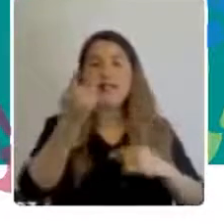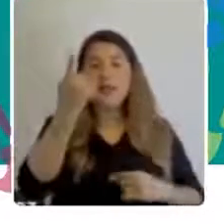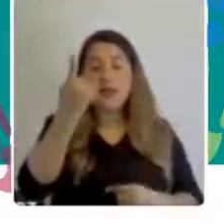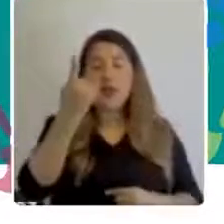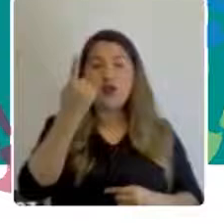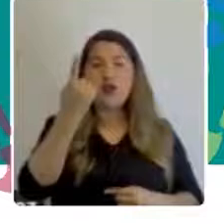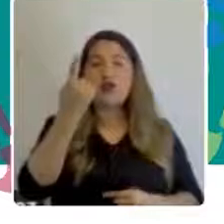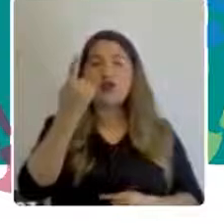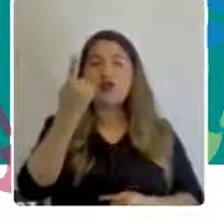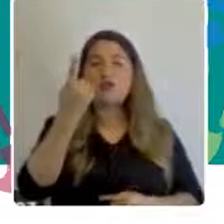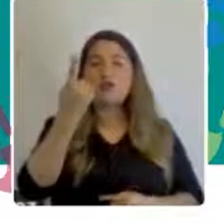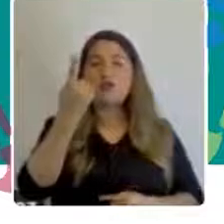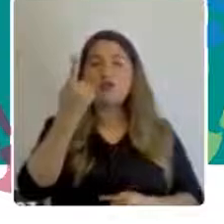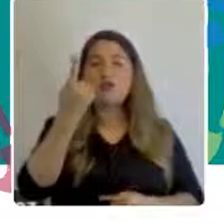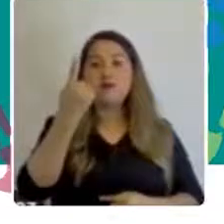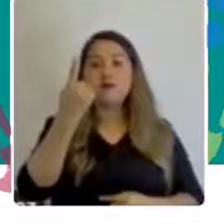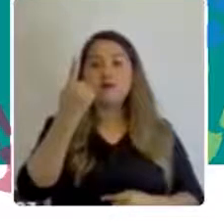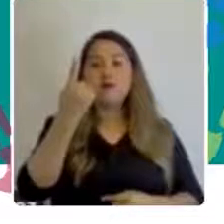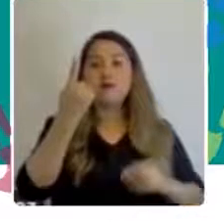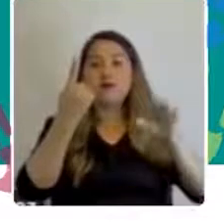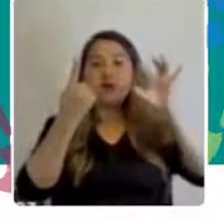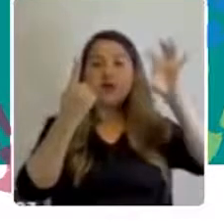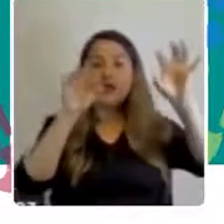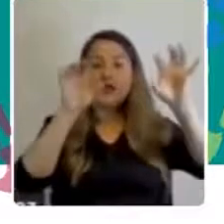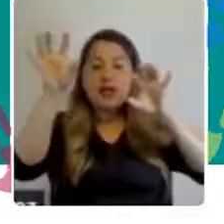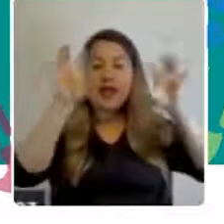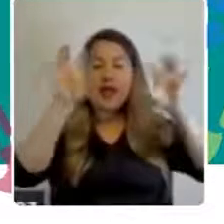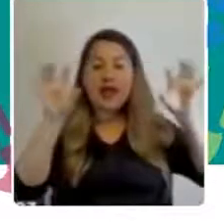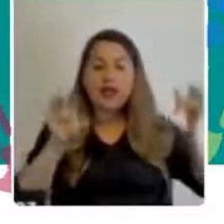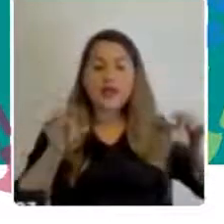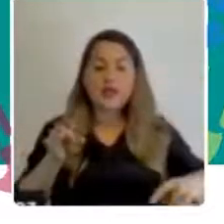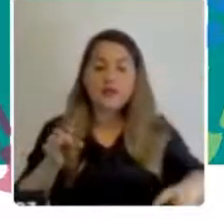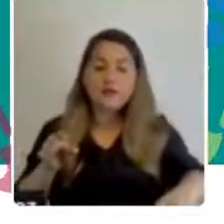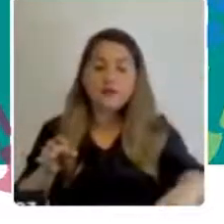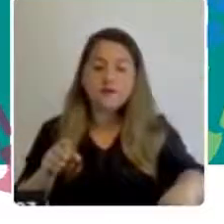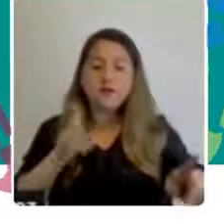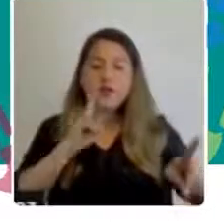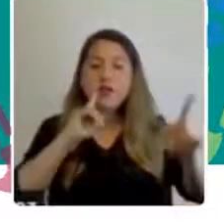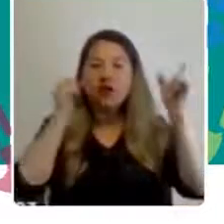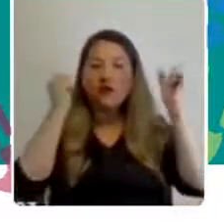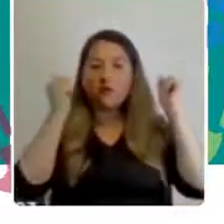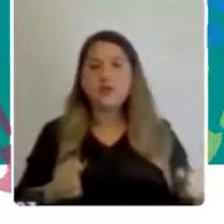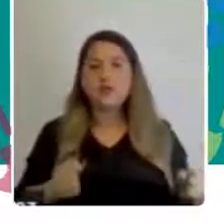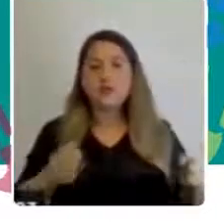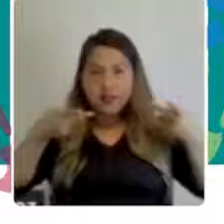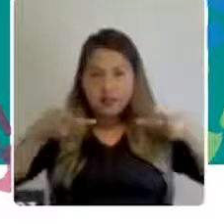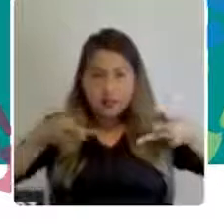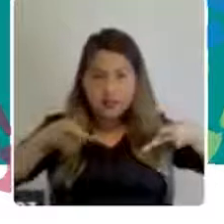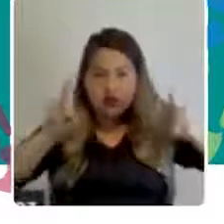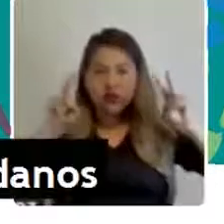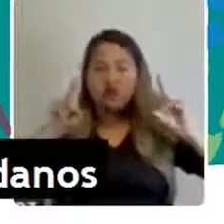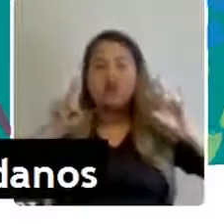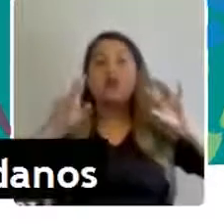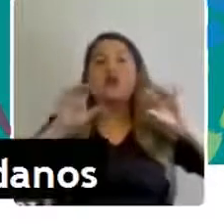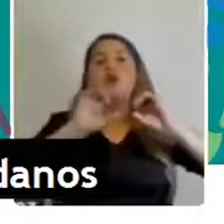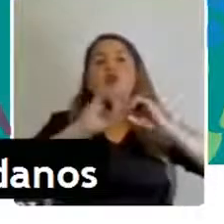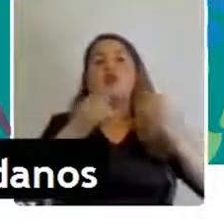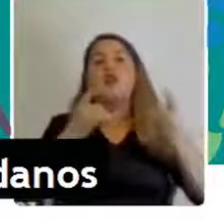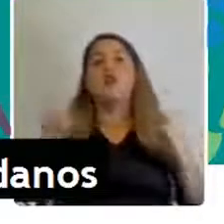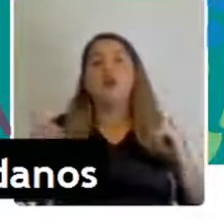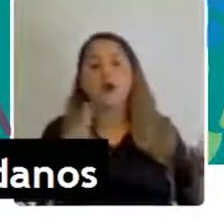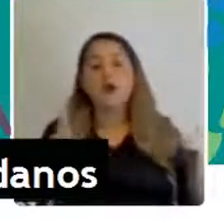capacity and the right, more than capacity, the right to organize the services. So we have to tackle